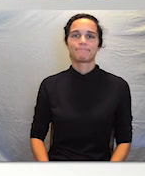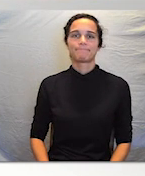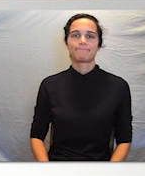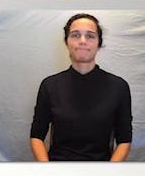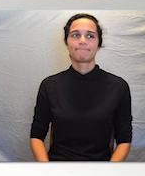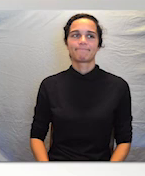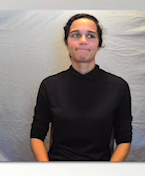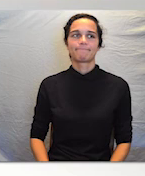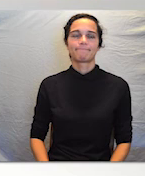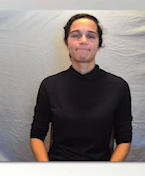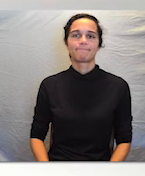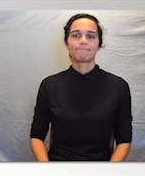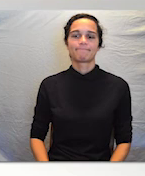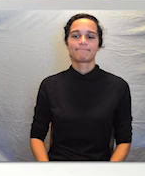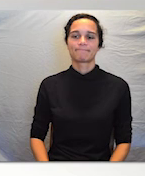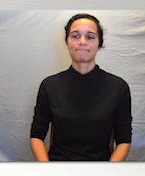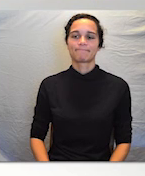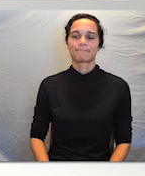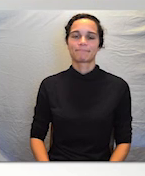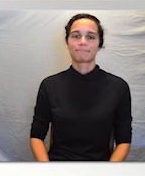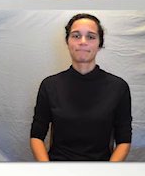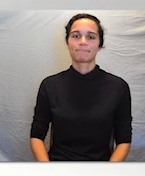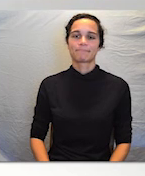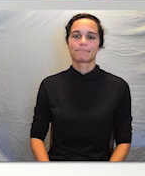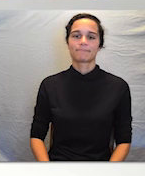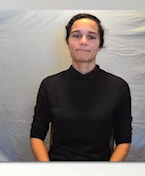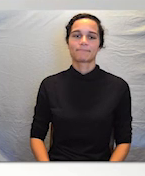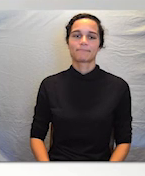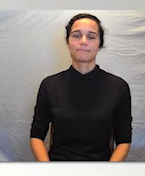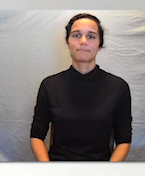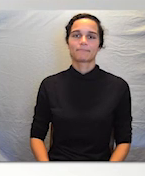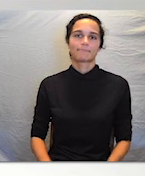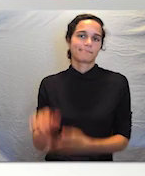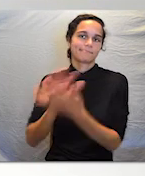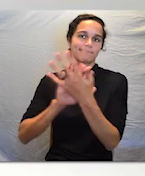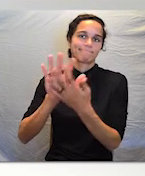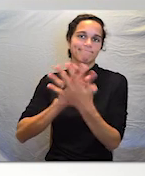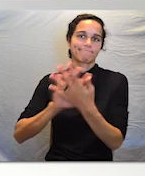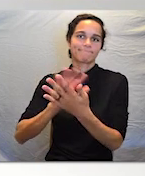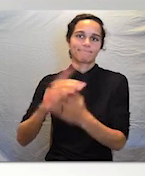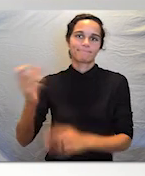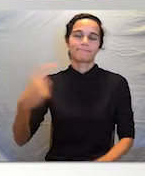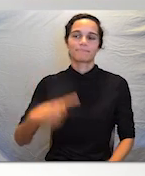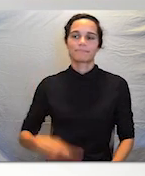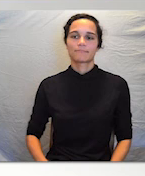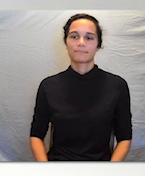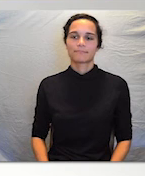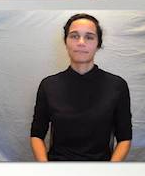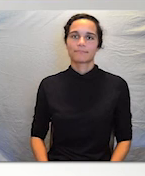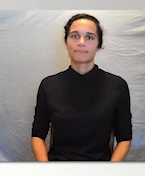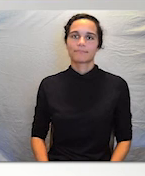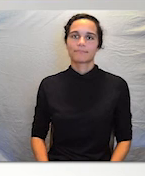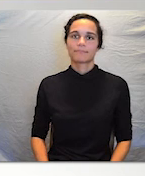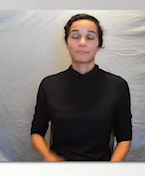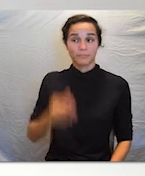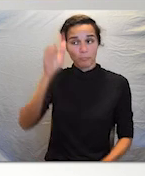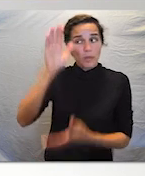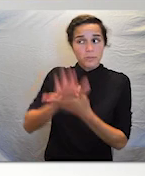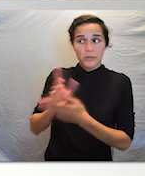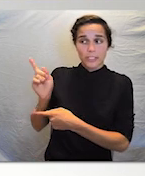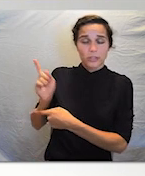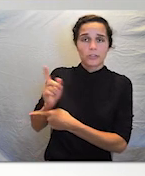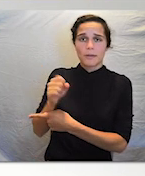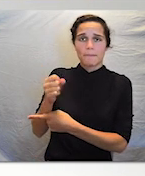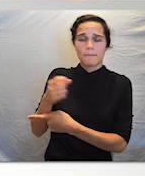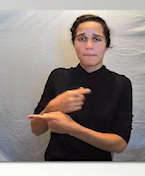Disability is invisible, and that creates a whole nother issue. He's facing that. I am very concerned